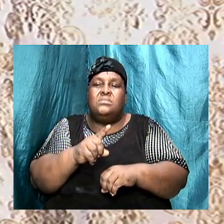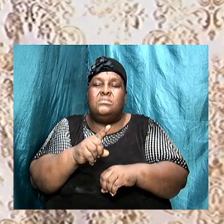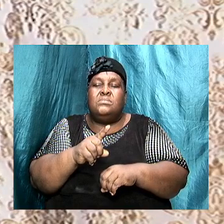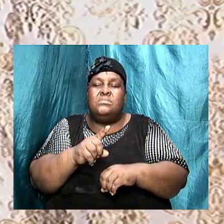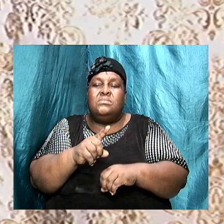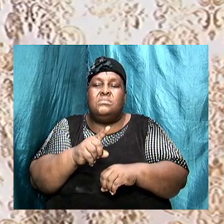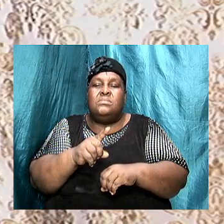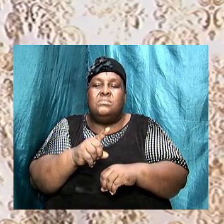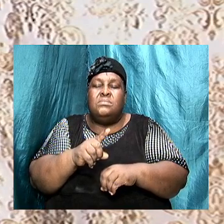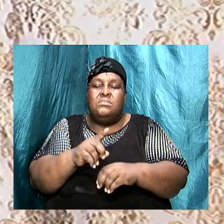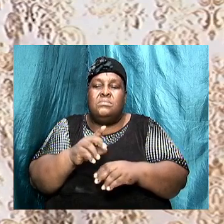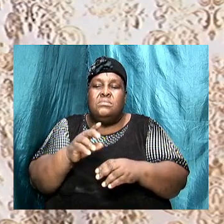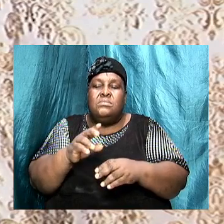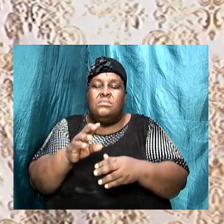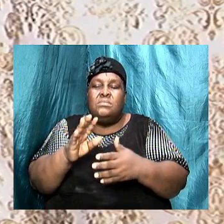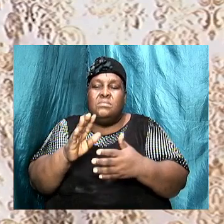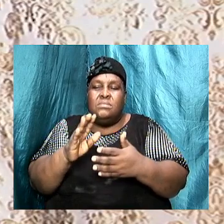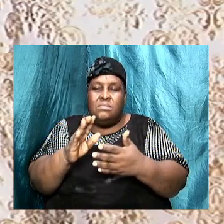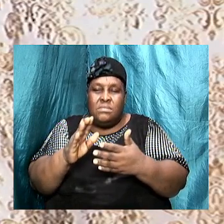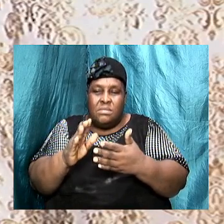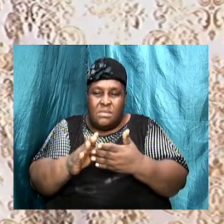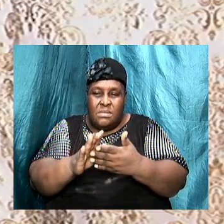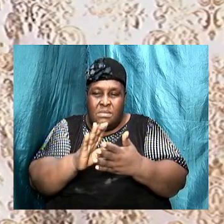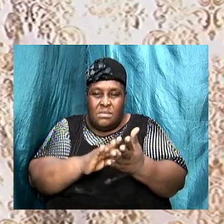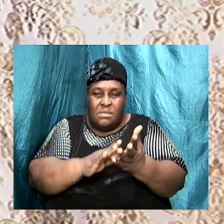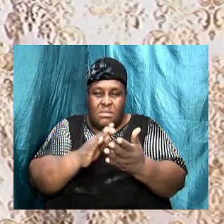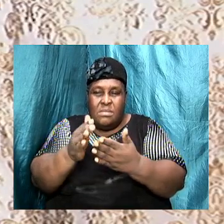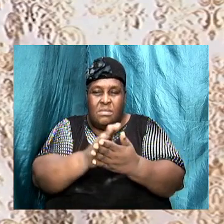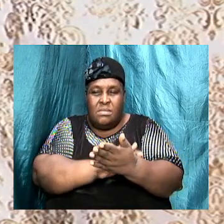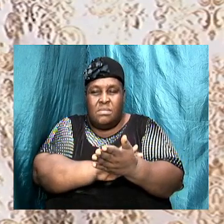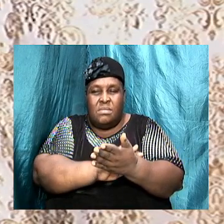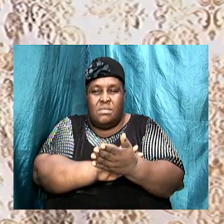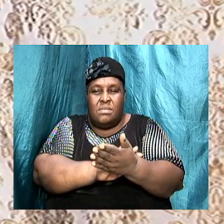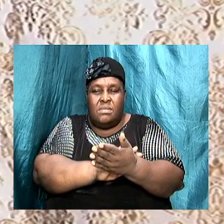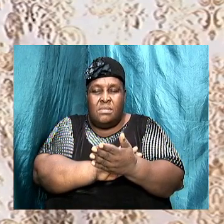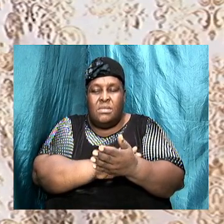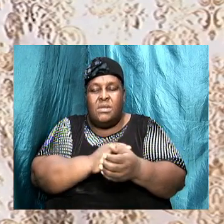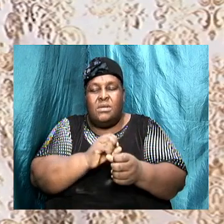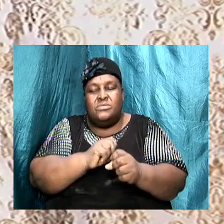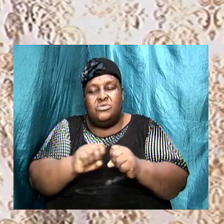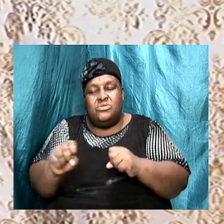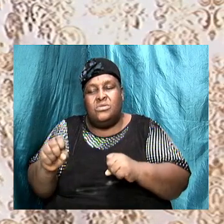If this is so, then the doctrine becomes null and void.